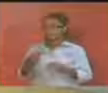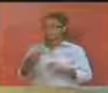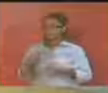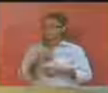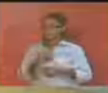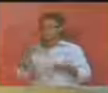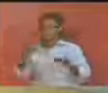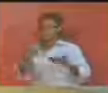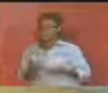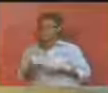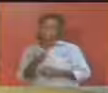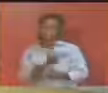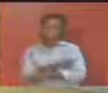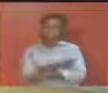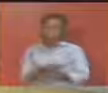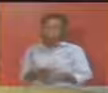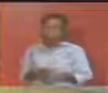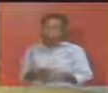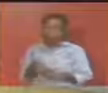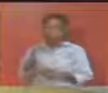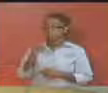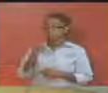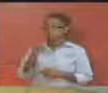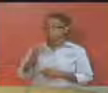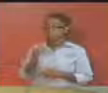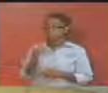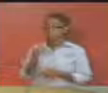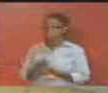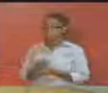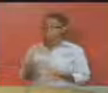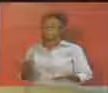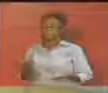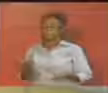could litigate against the WHO?